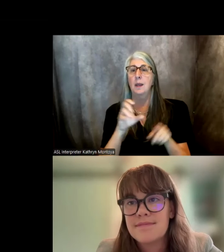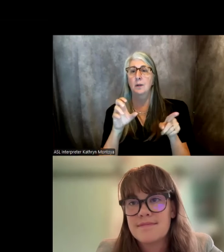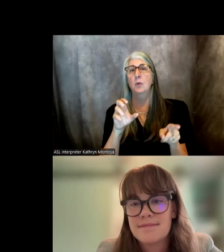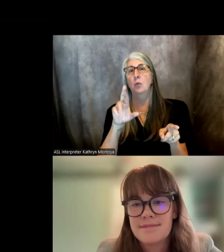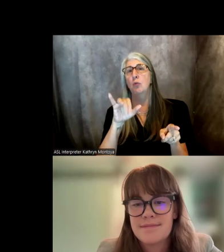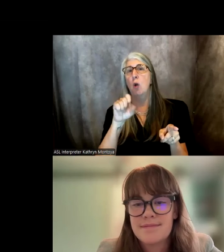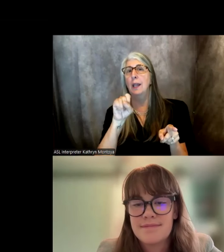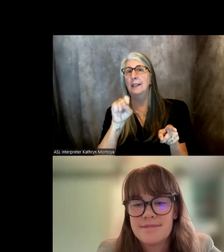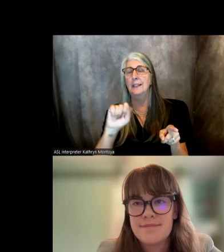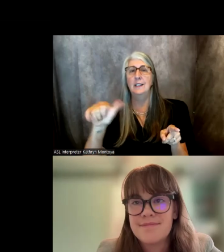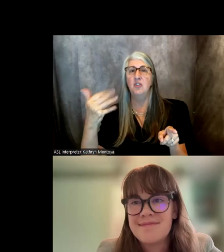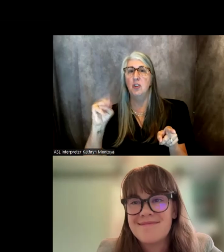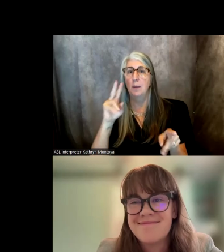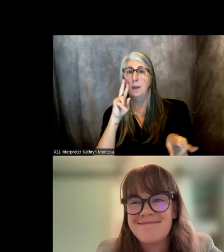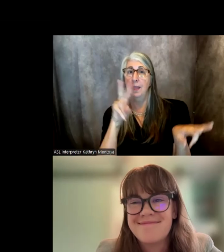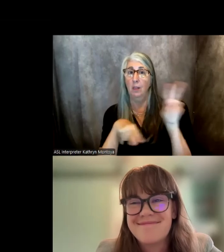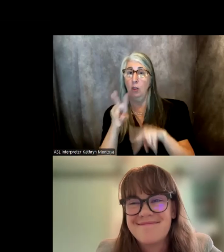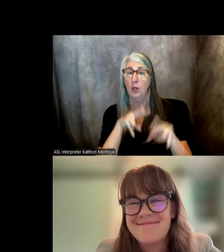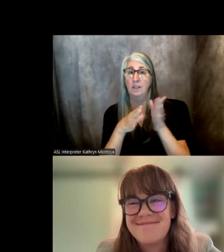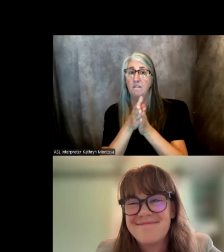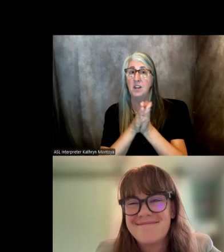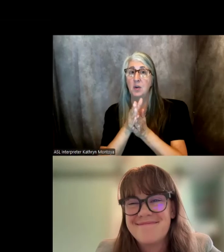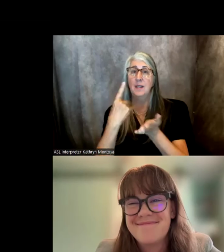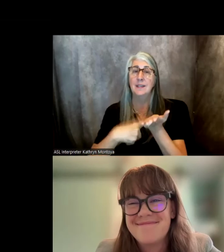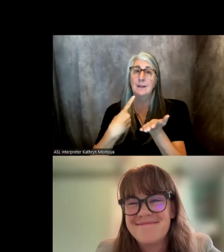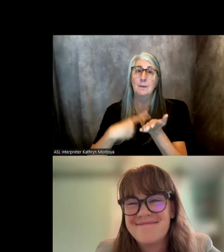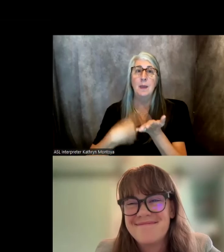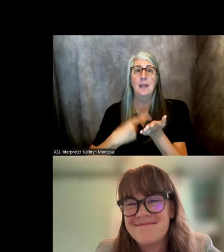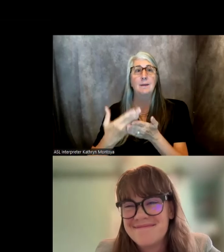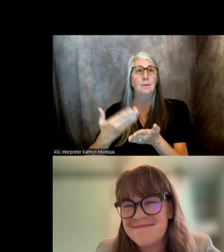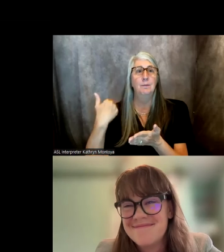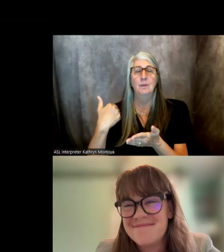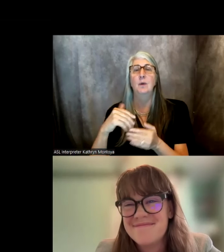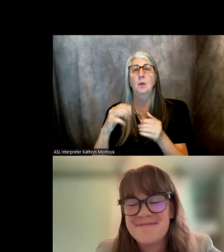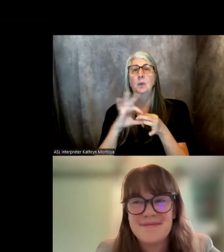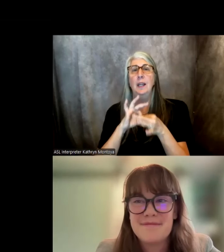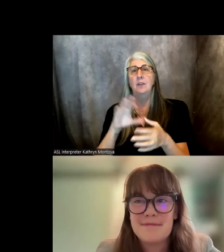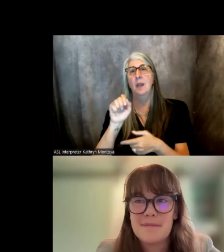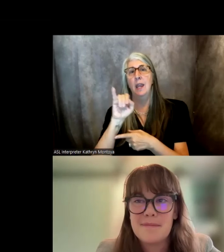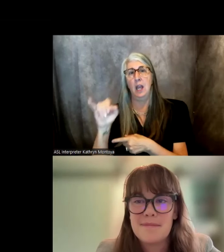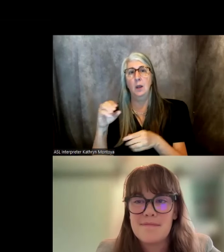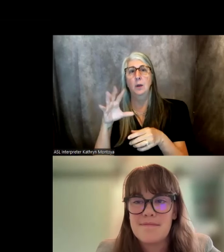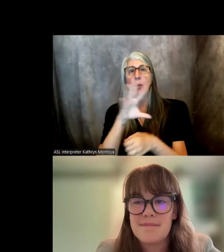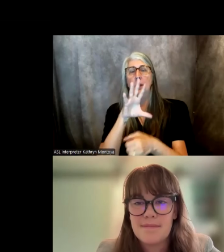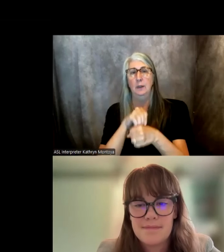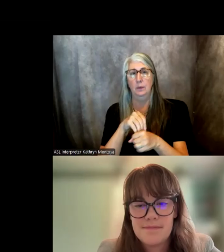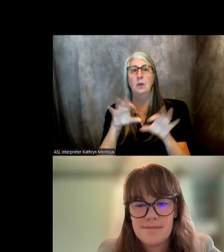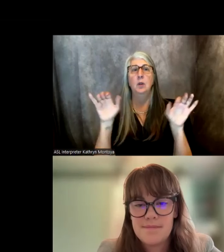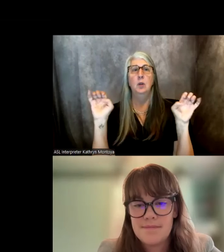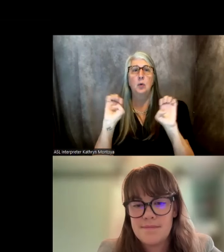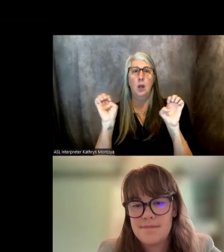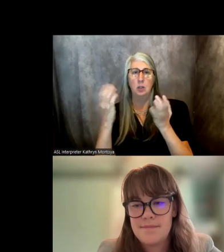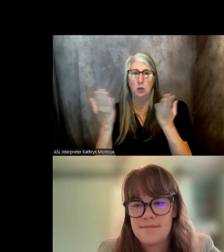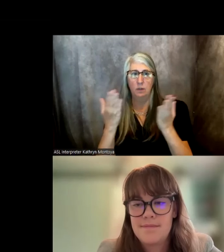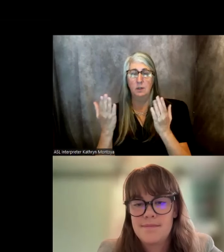and take a look at the vigorous debate that was around AI in crisis services. But I'm going to move us